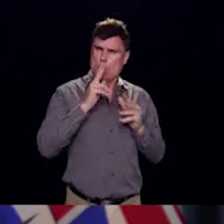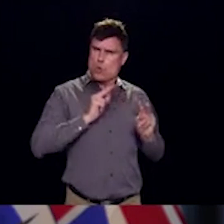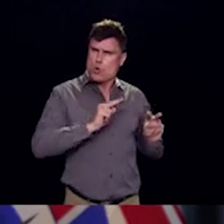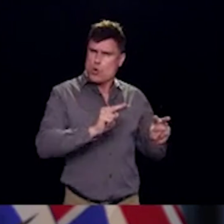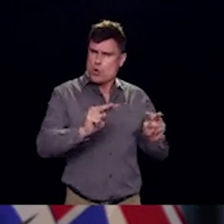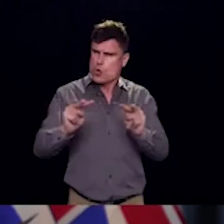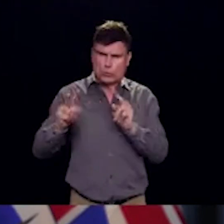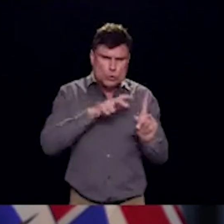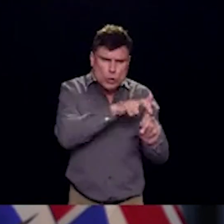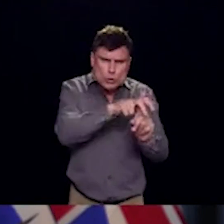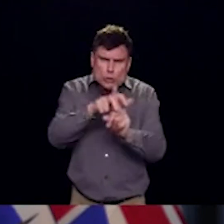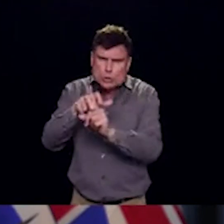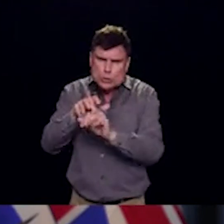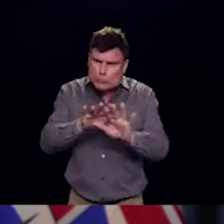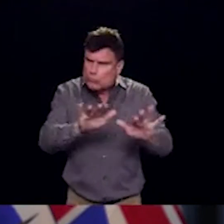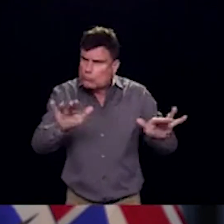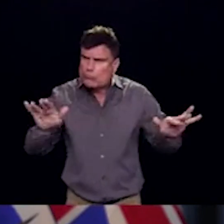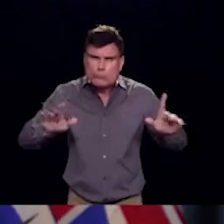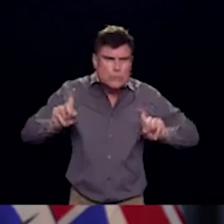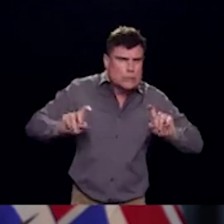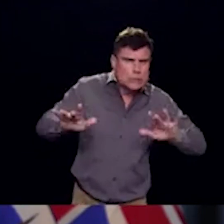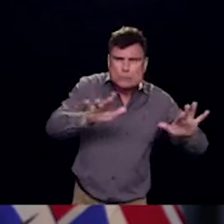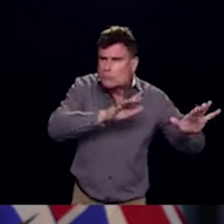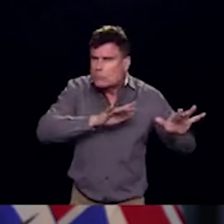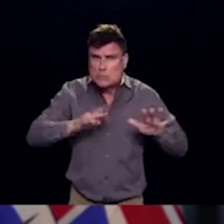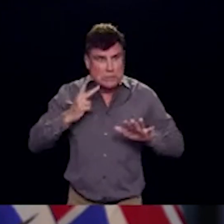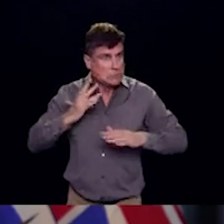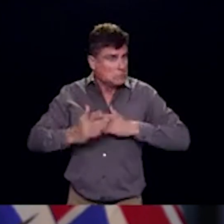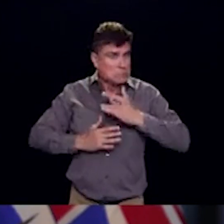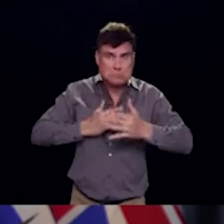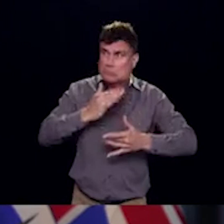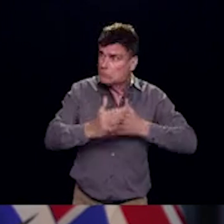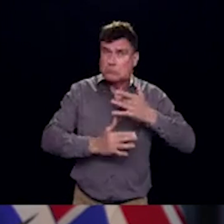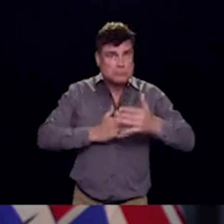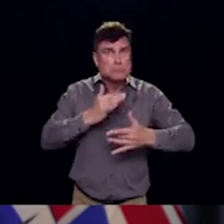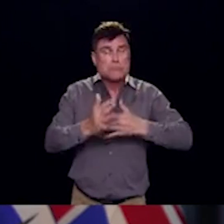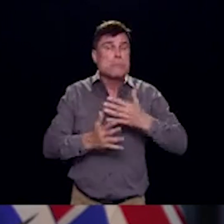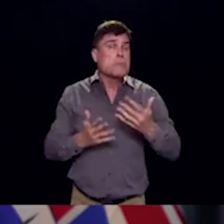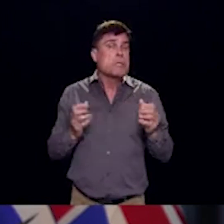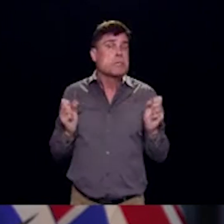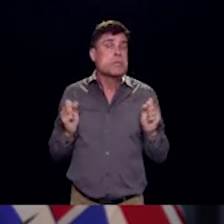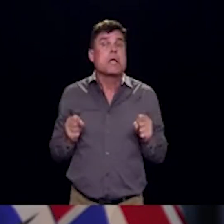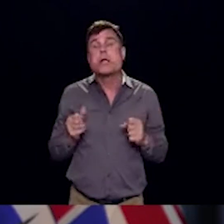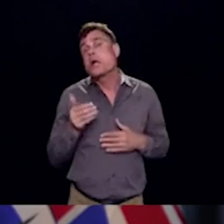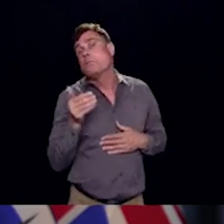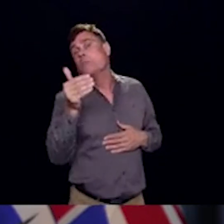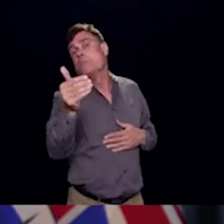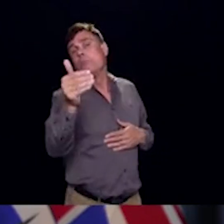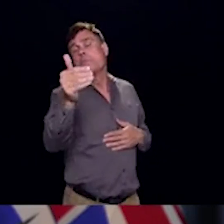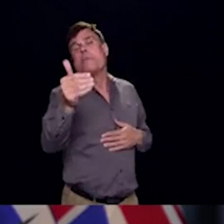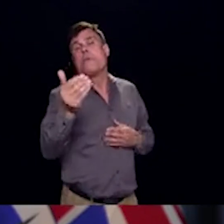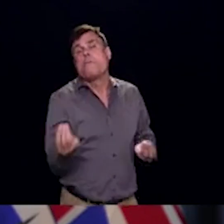at expanding how many people and how we can ensure that we are able to provide those essential care